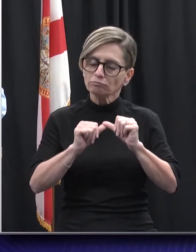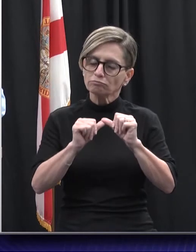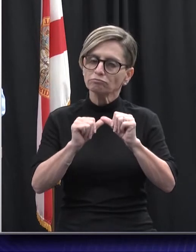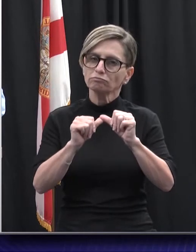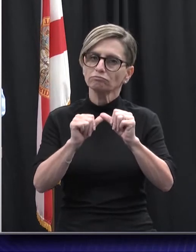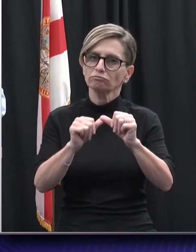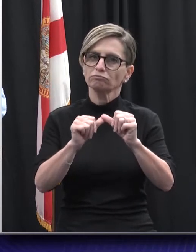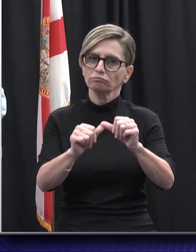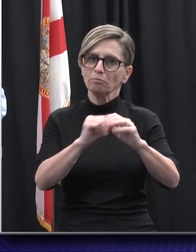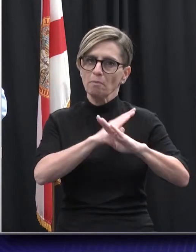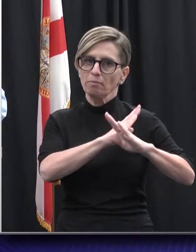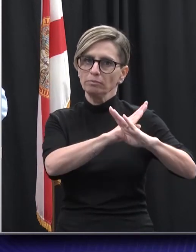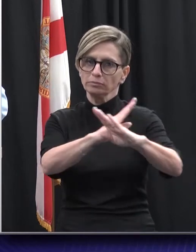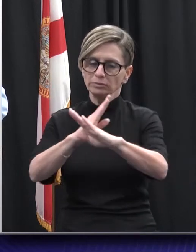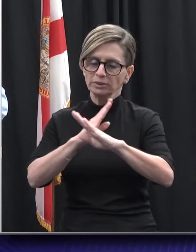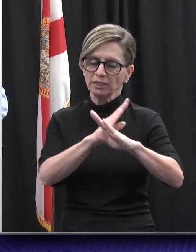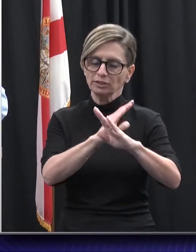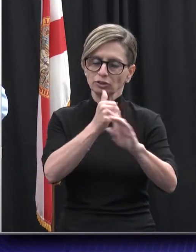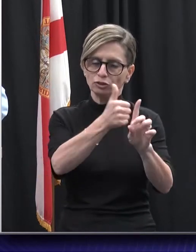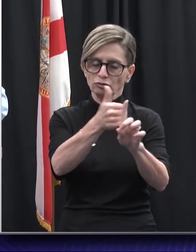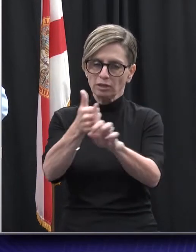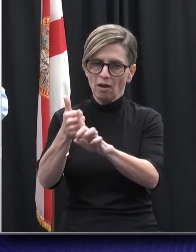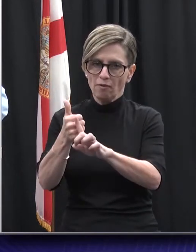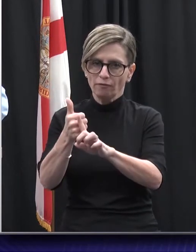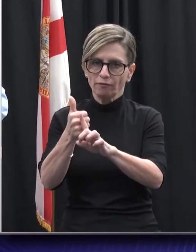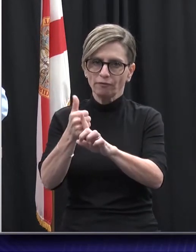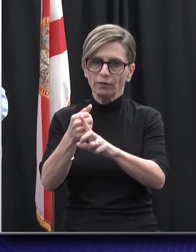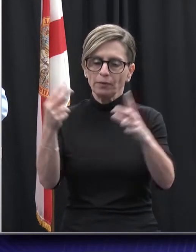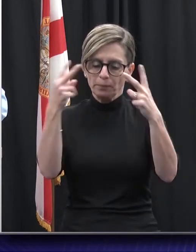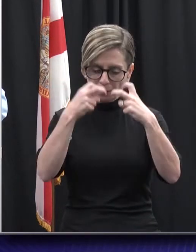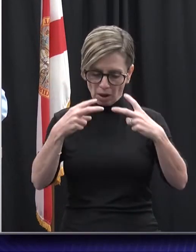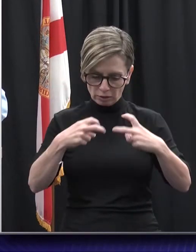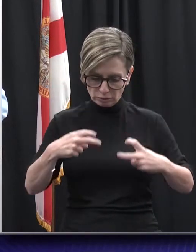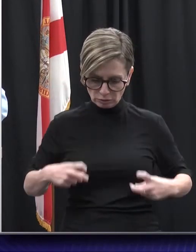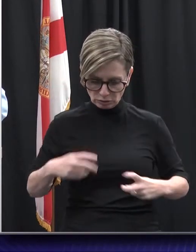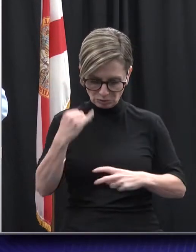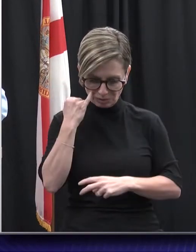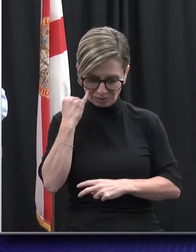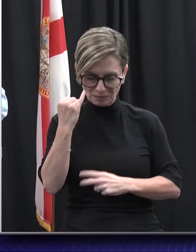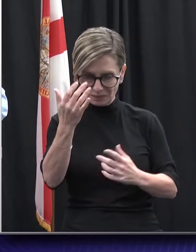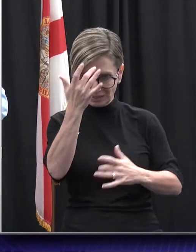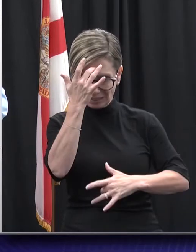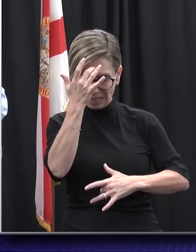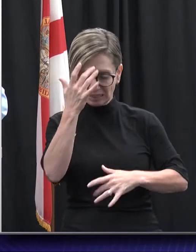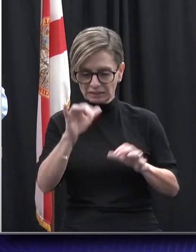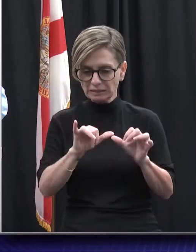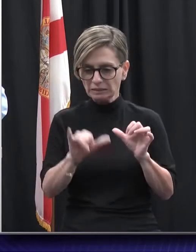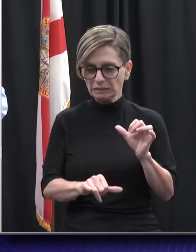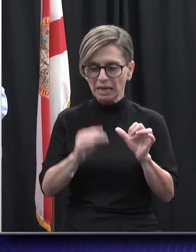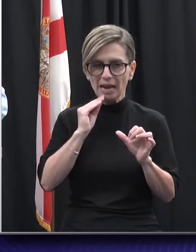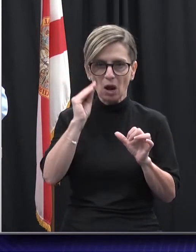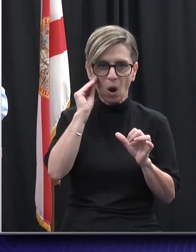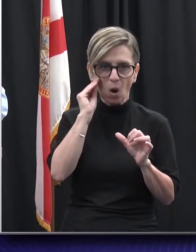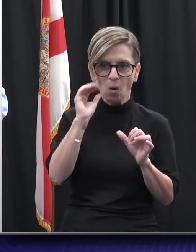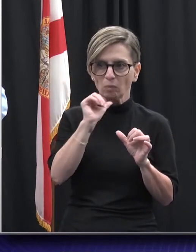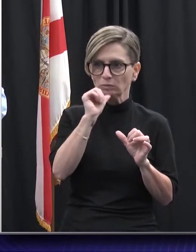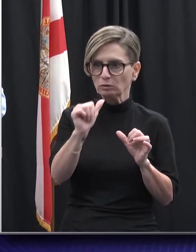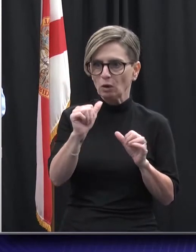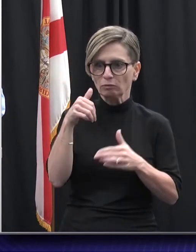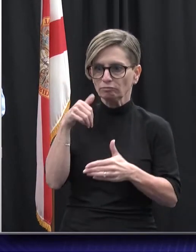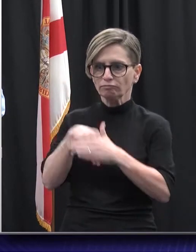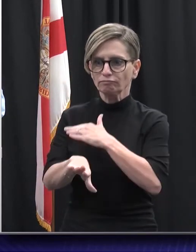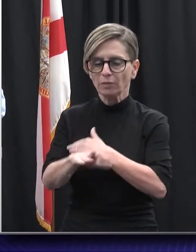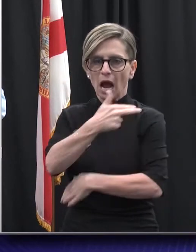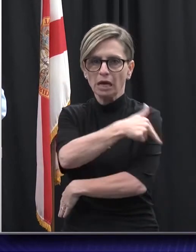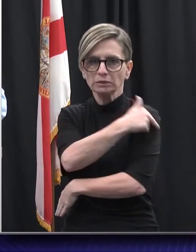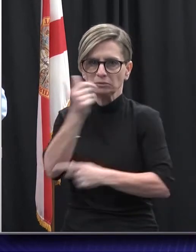for the past 3 to 4 weeks. Monitor yourself. If you feel sick, stay home. Do not rush to the hospital. Do not rush to your